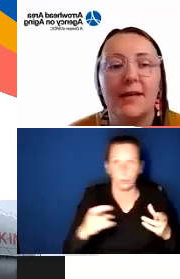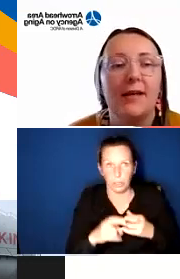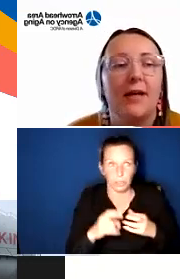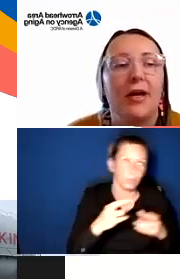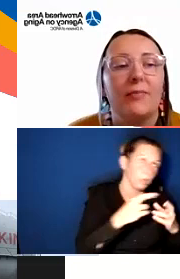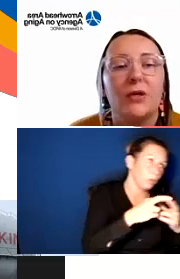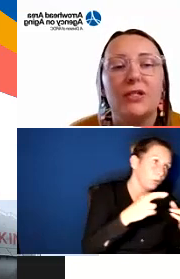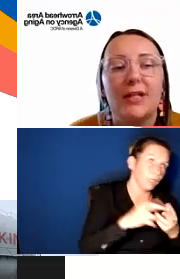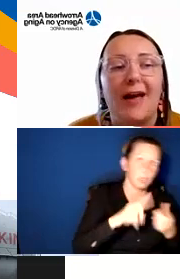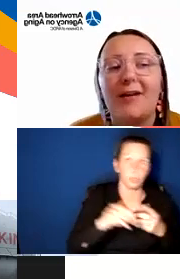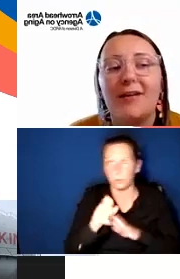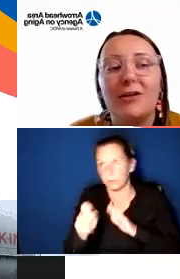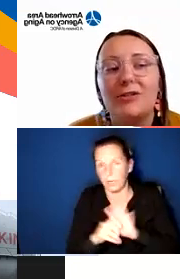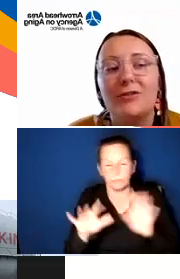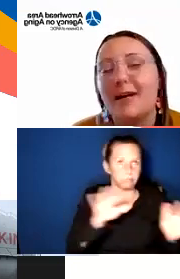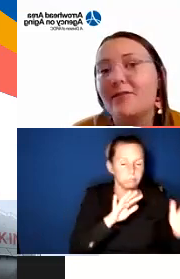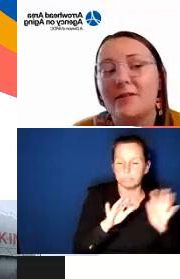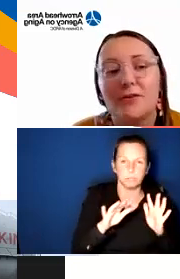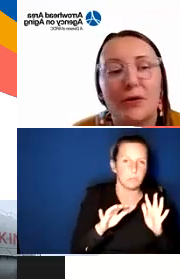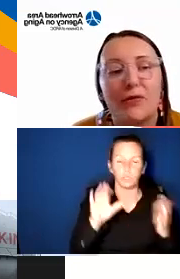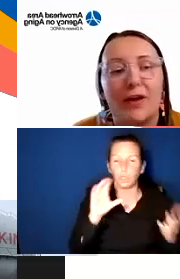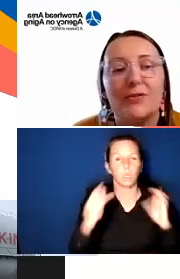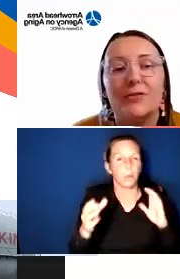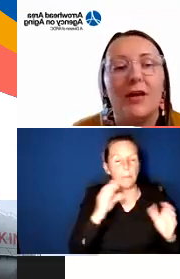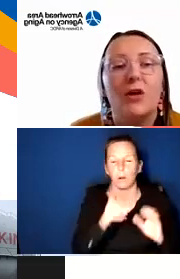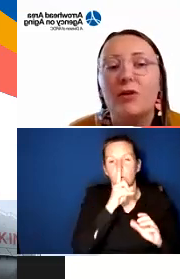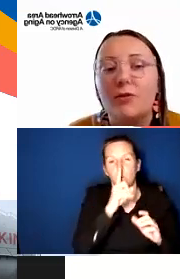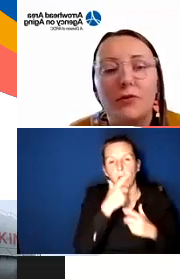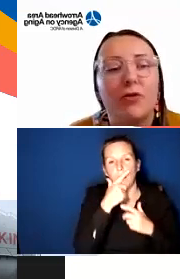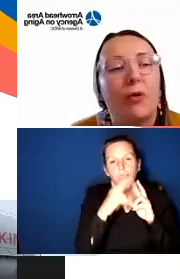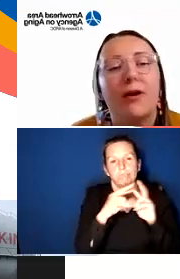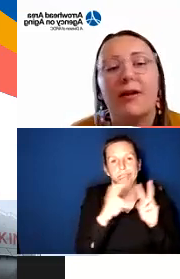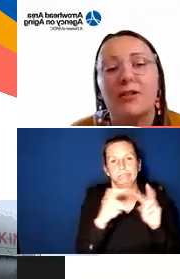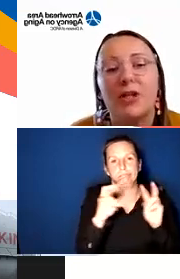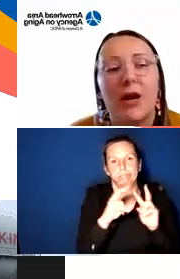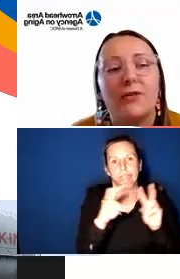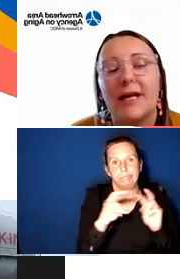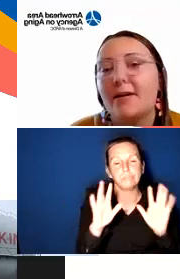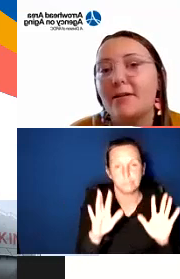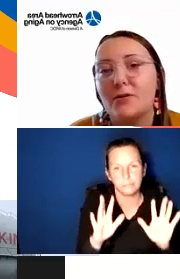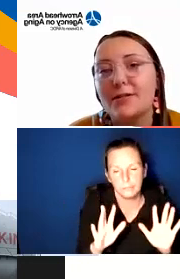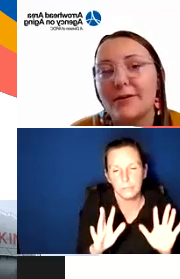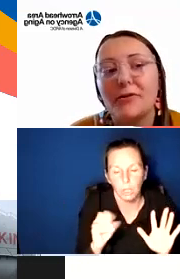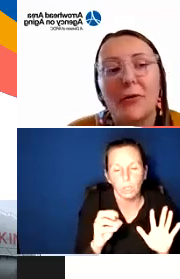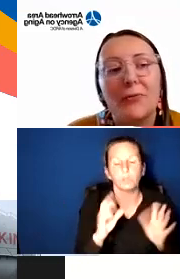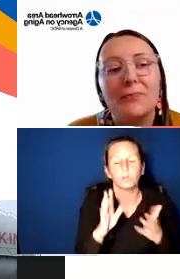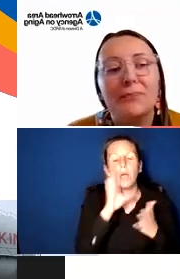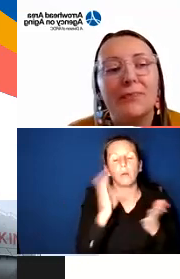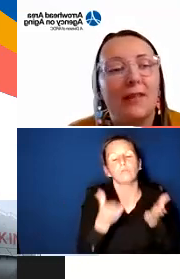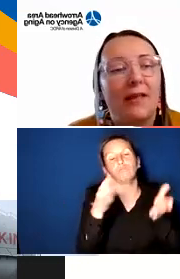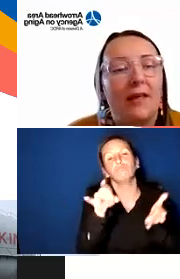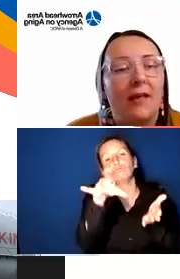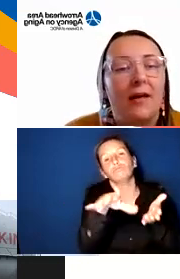state. So I highly encourage you to dive into those profiles, read through the report, check out the data and sources on your own.